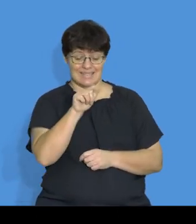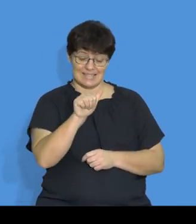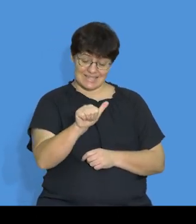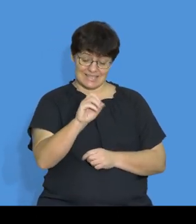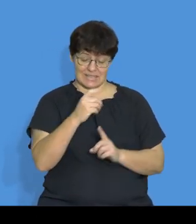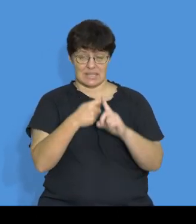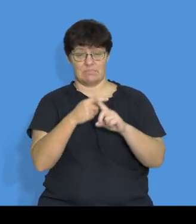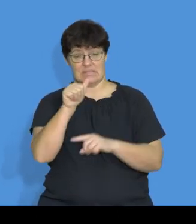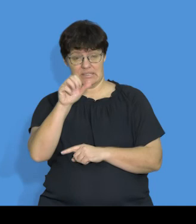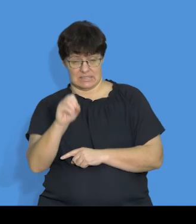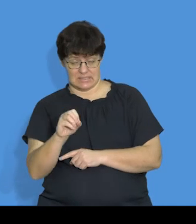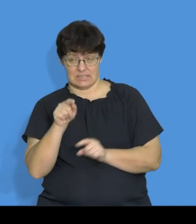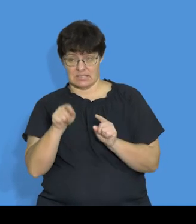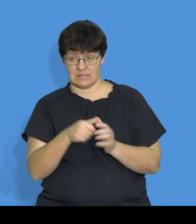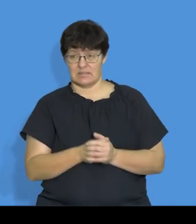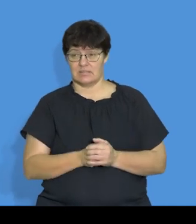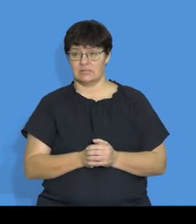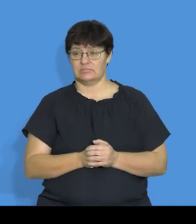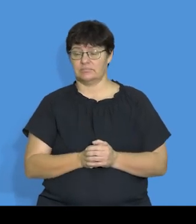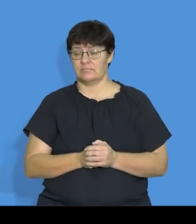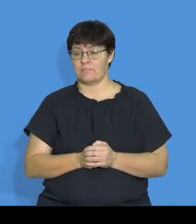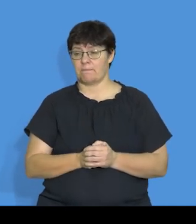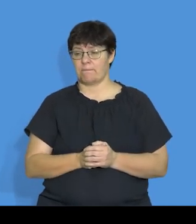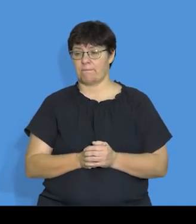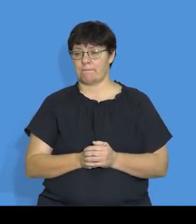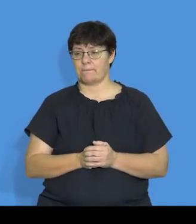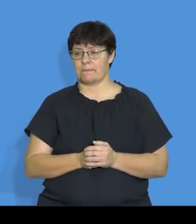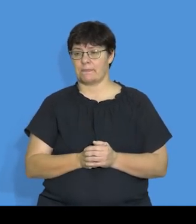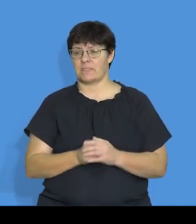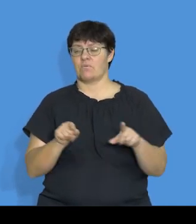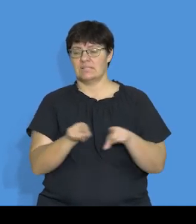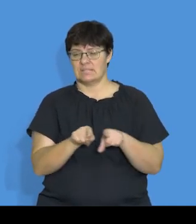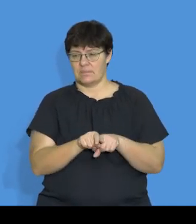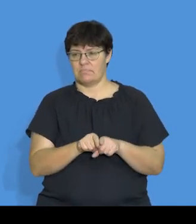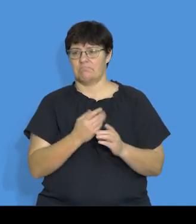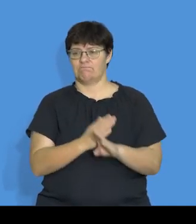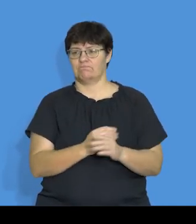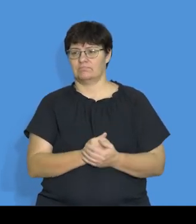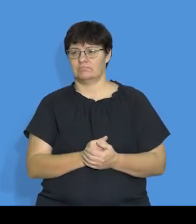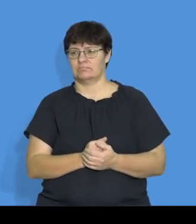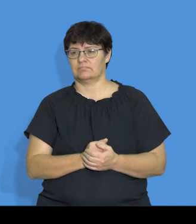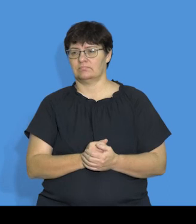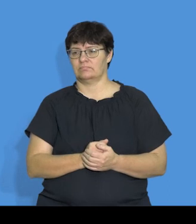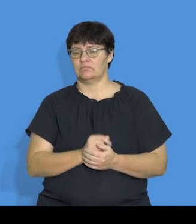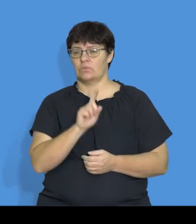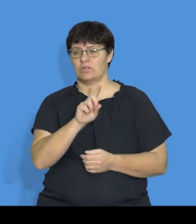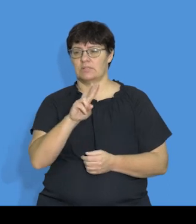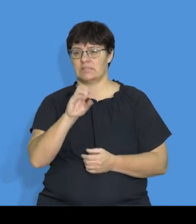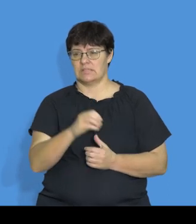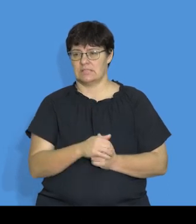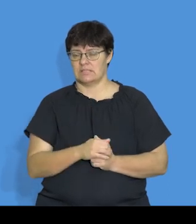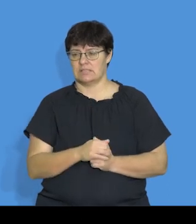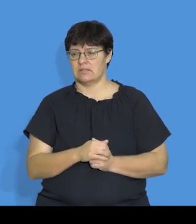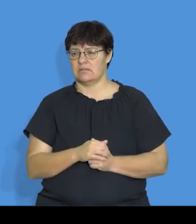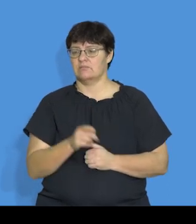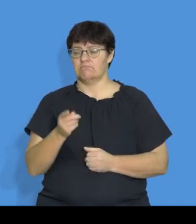identical resistors once again, okay, because they've got the same resistance whose sum is 120 ohms, right? So that